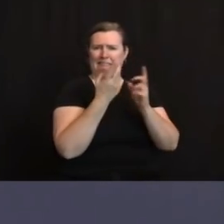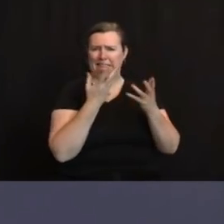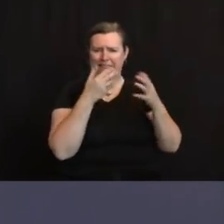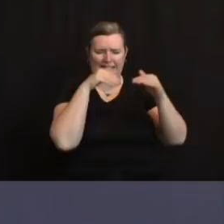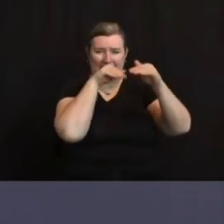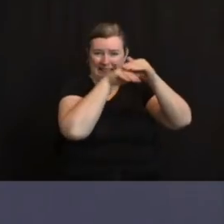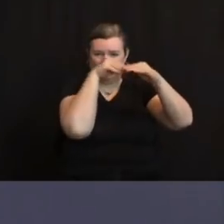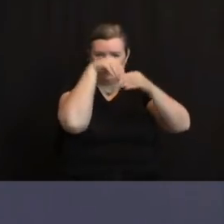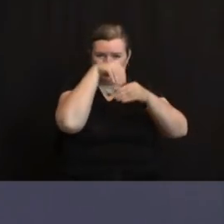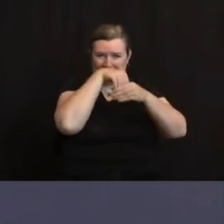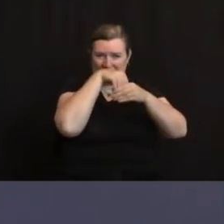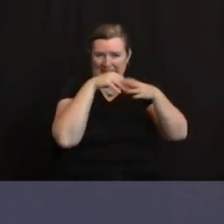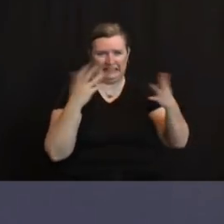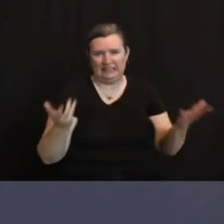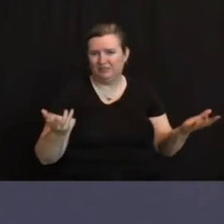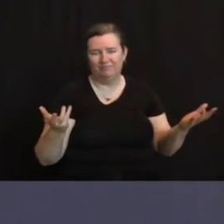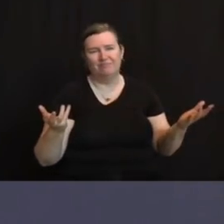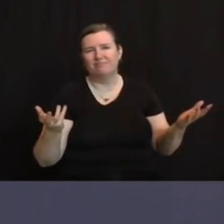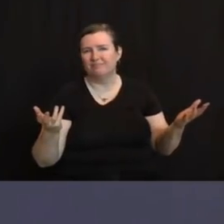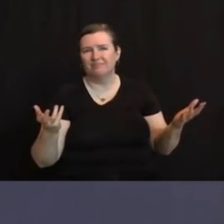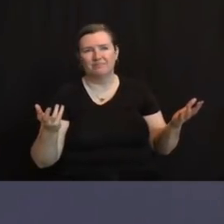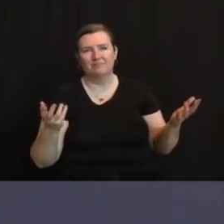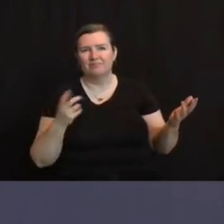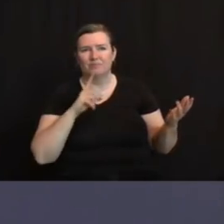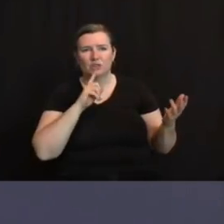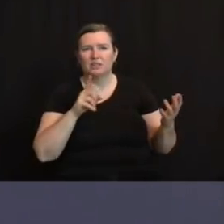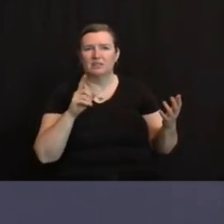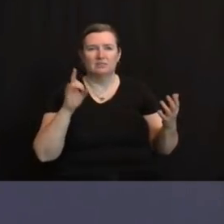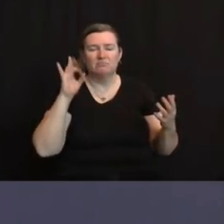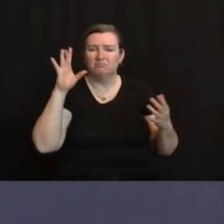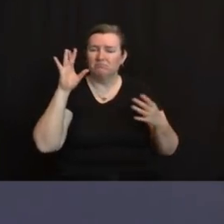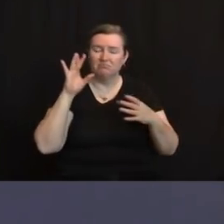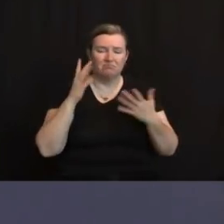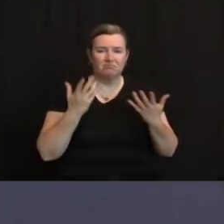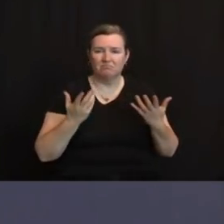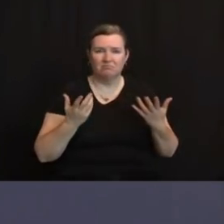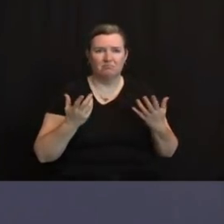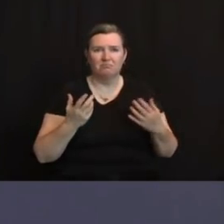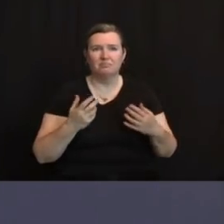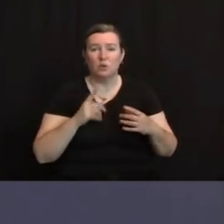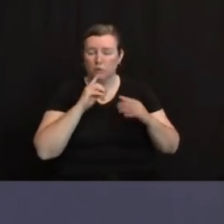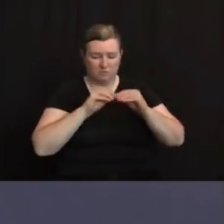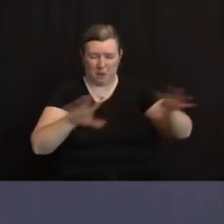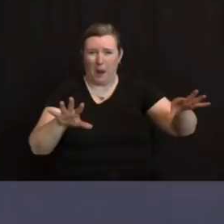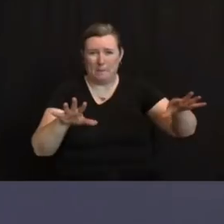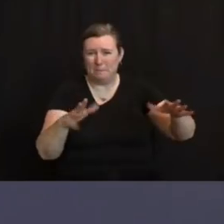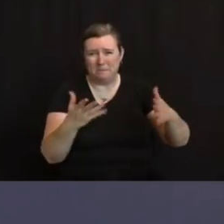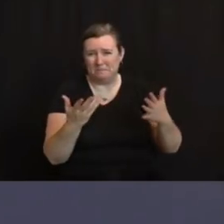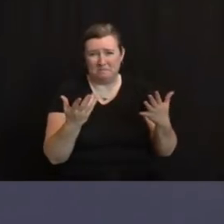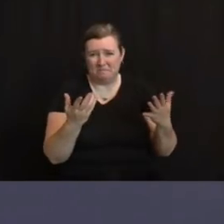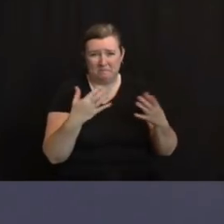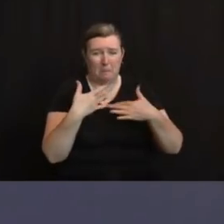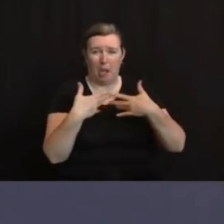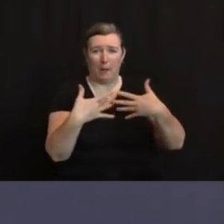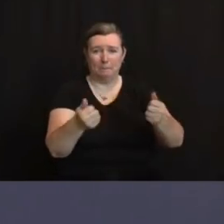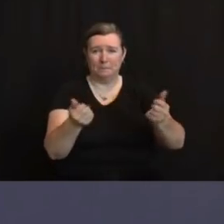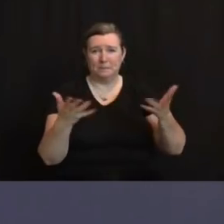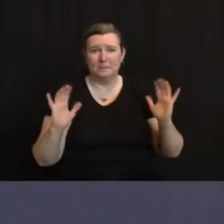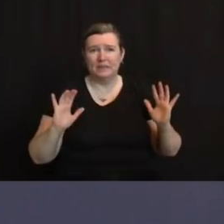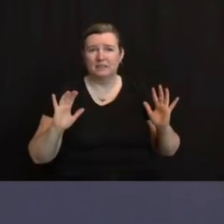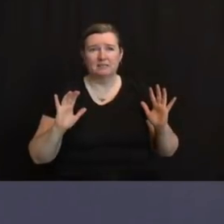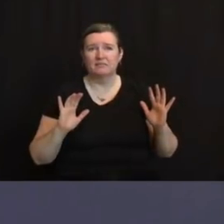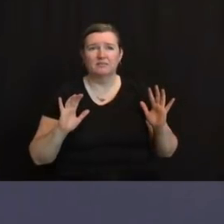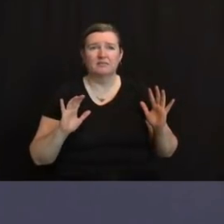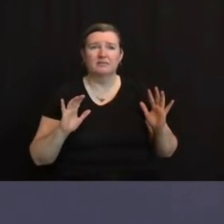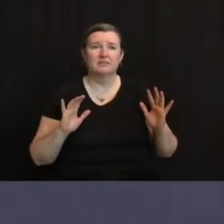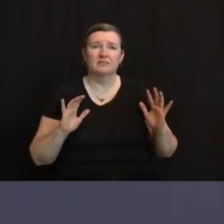this virus takes off. And this isn't by accident in terms of the sequencing of events